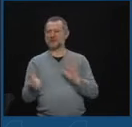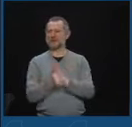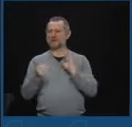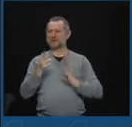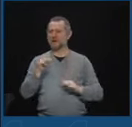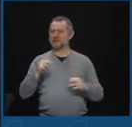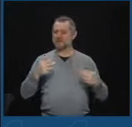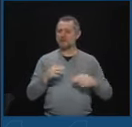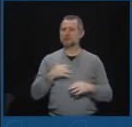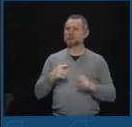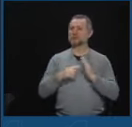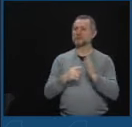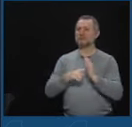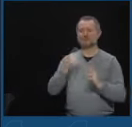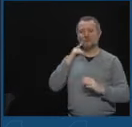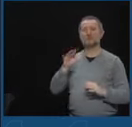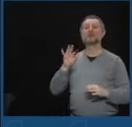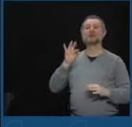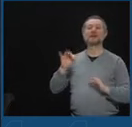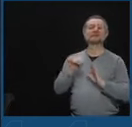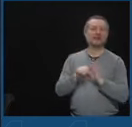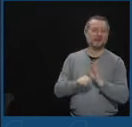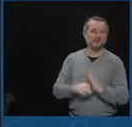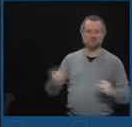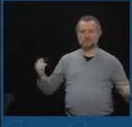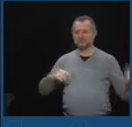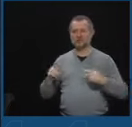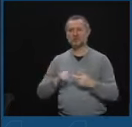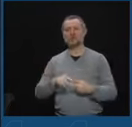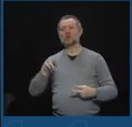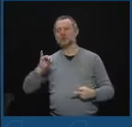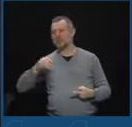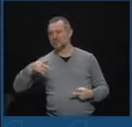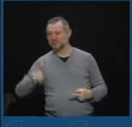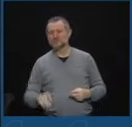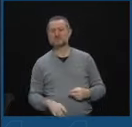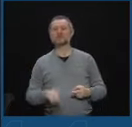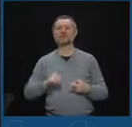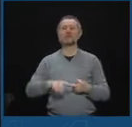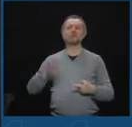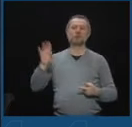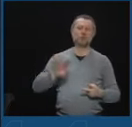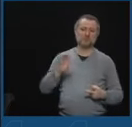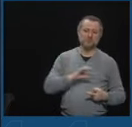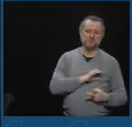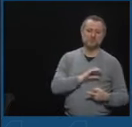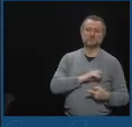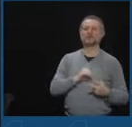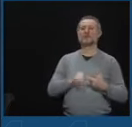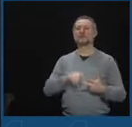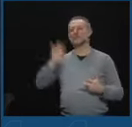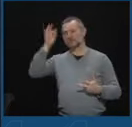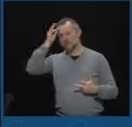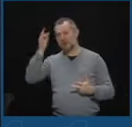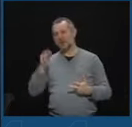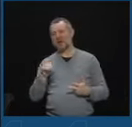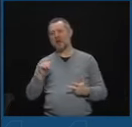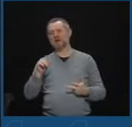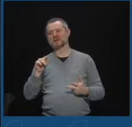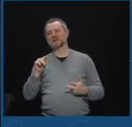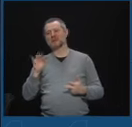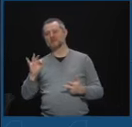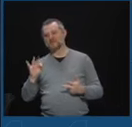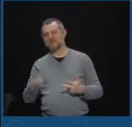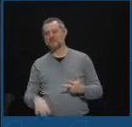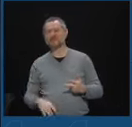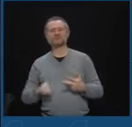states, plus the NYPD, Boston PD, and the federal ATF. Never before have they been brought together